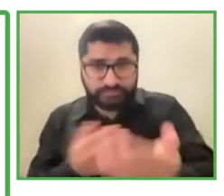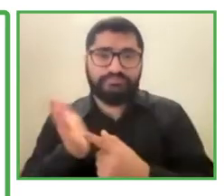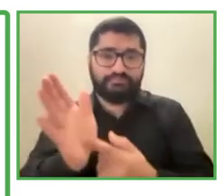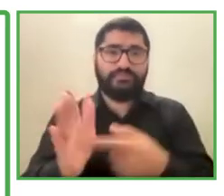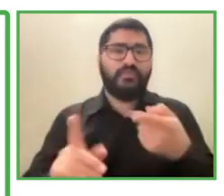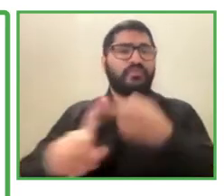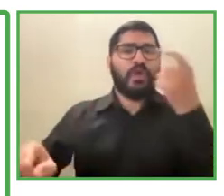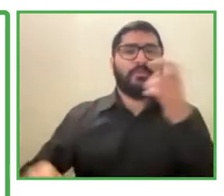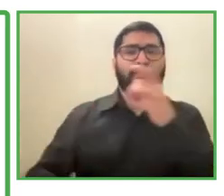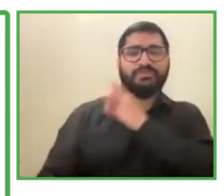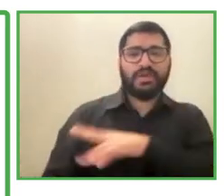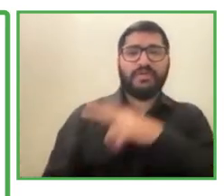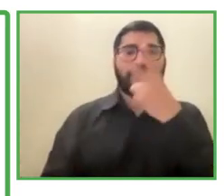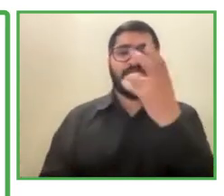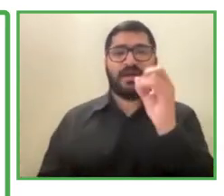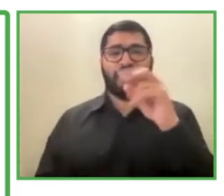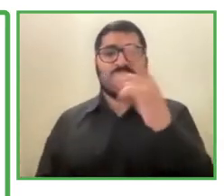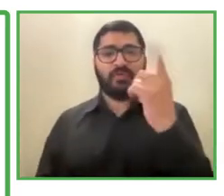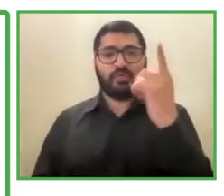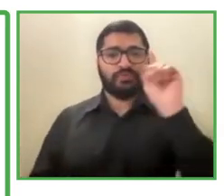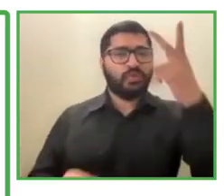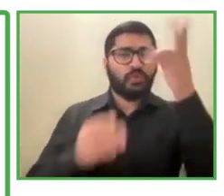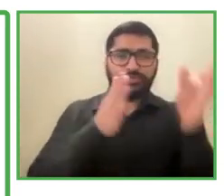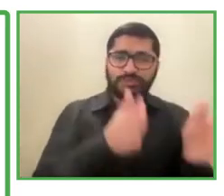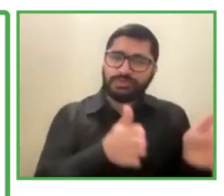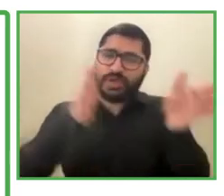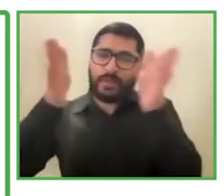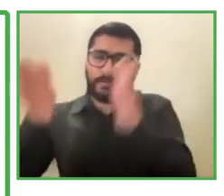And also we'll know about allies,